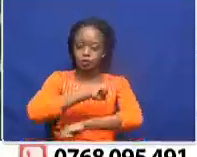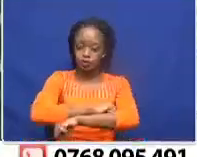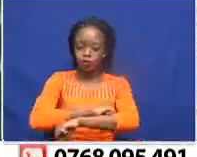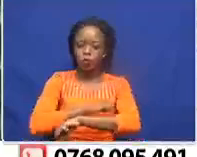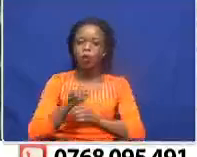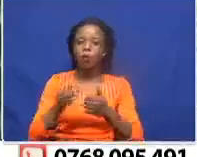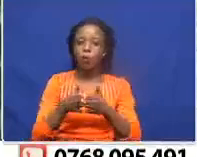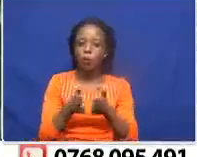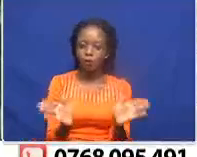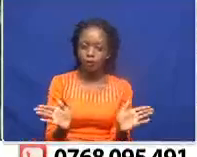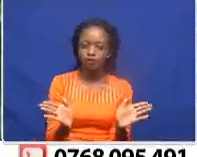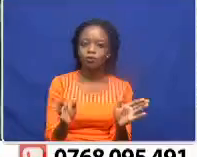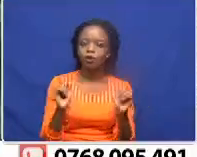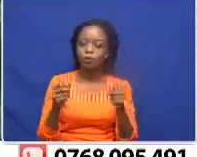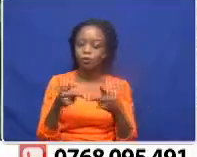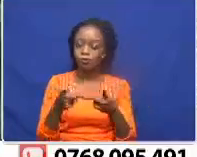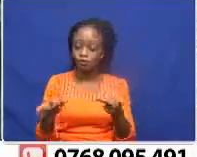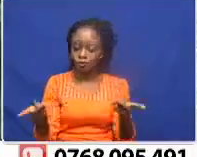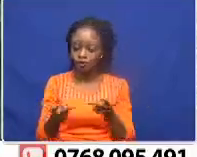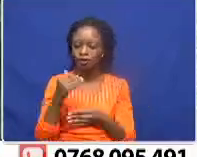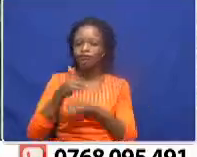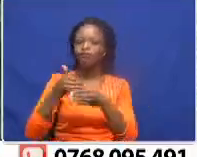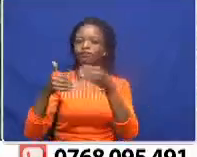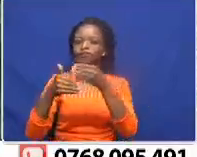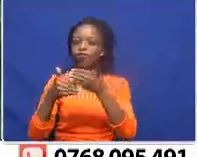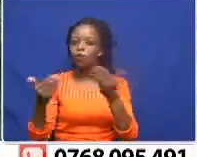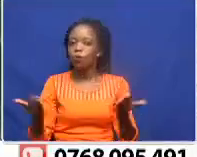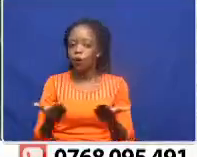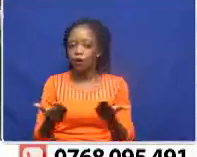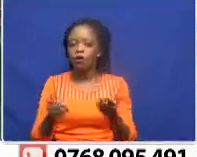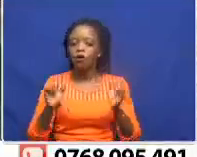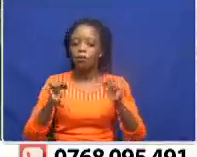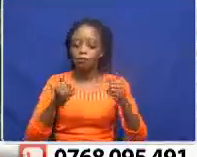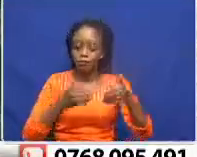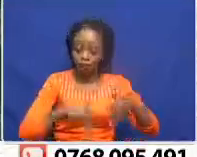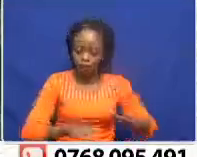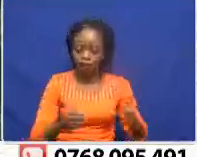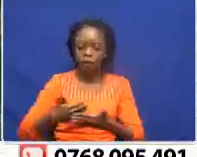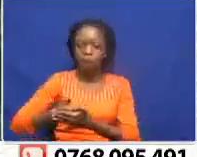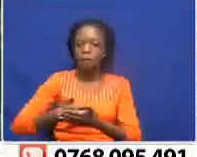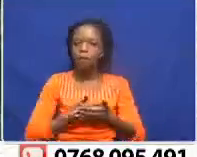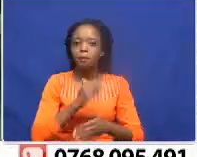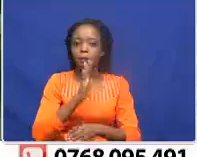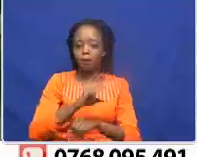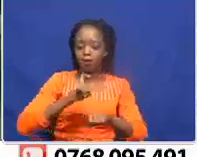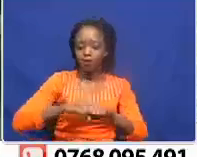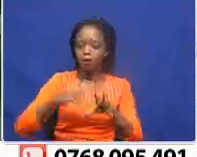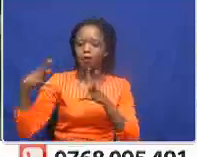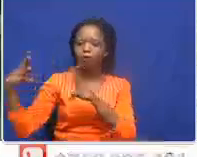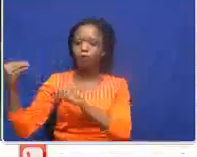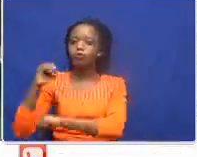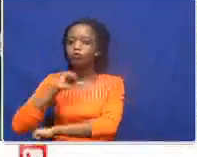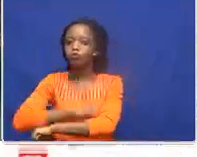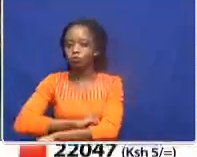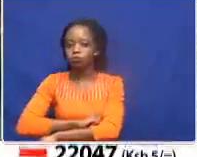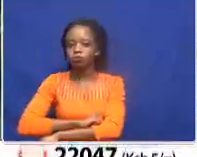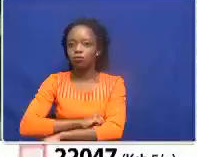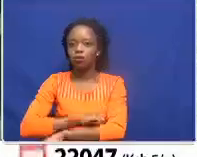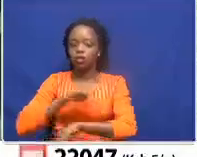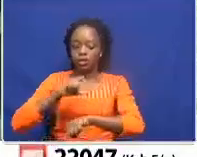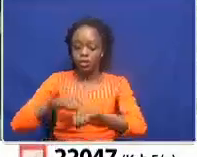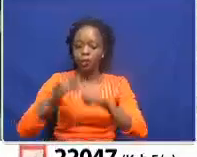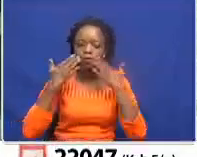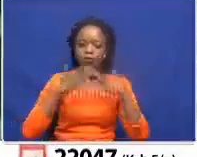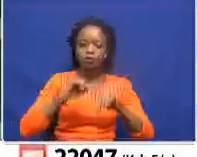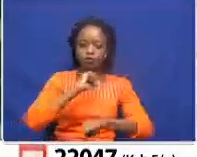begins, that they should create a place whereby they will be able to leave their kids when they go to school. Then when they get out of school,